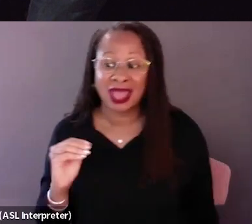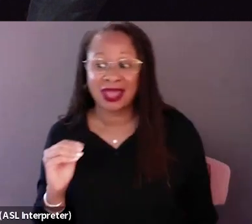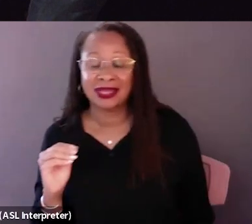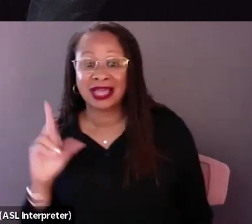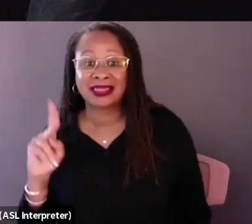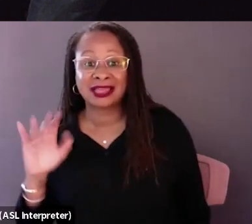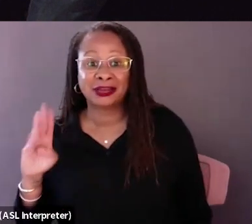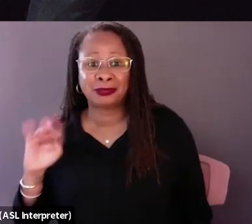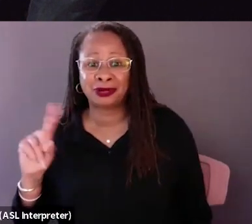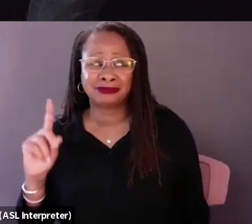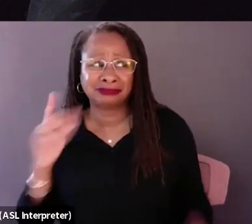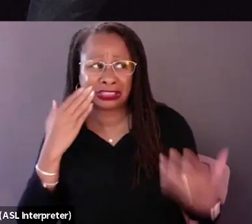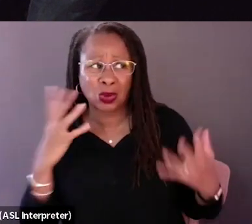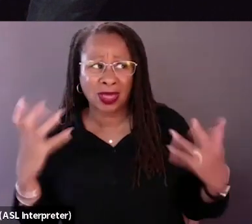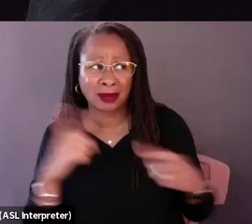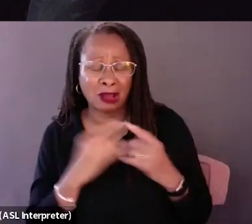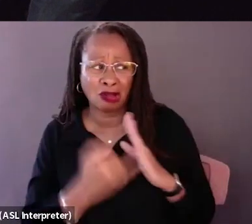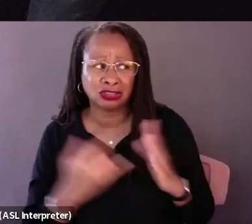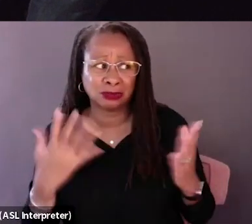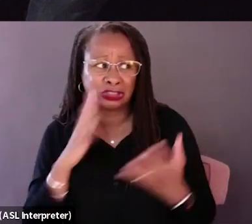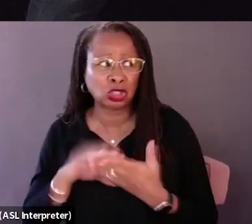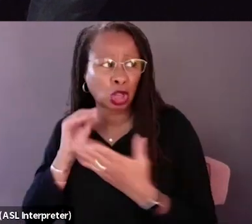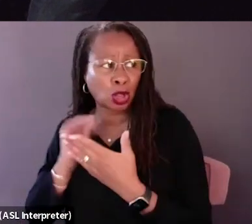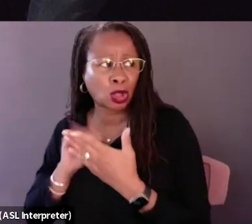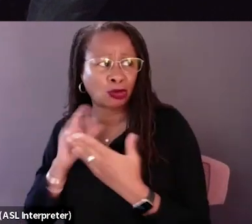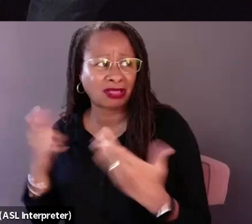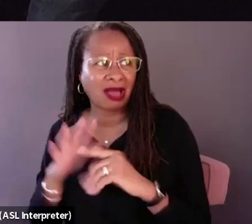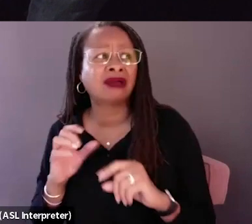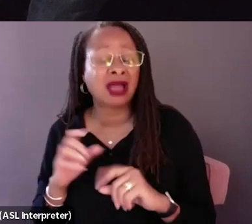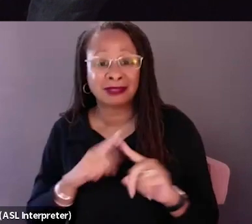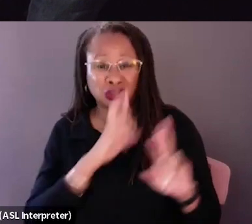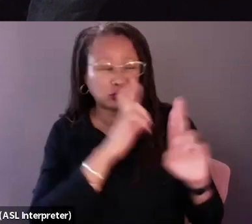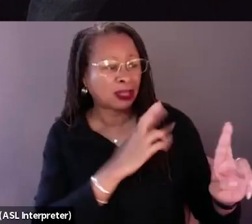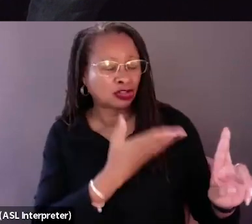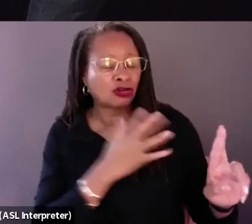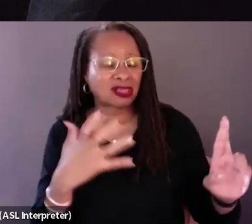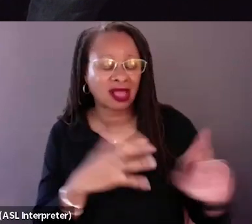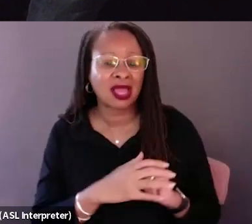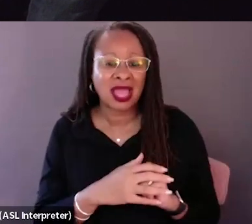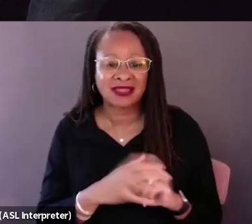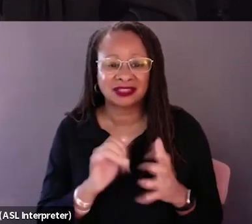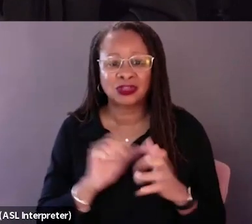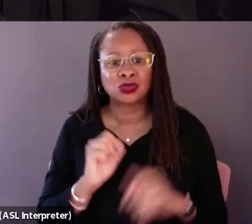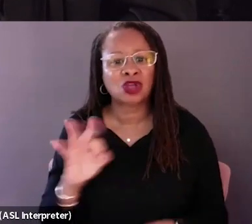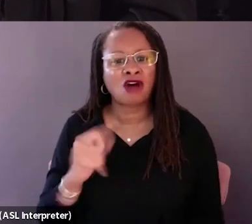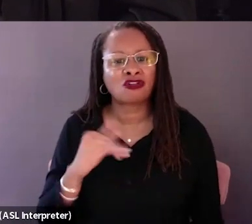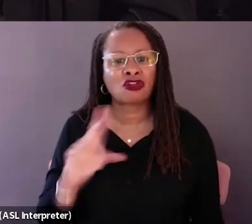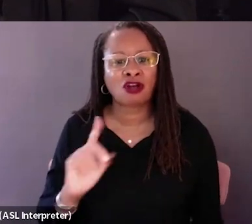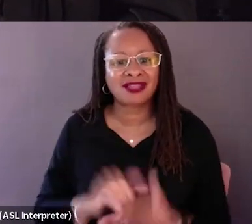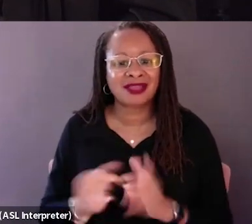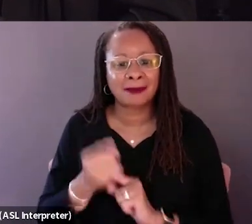about art, but would learn. So I think she respected her. And I think that's why she was so caught off guard in that moment. But yeah, they